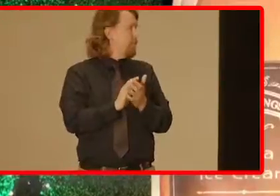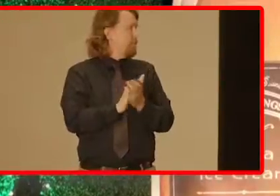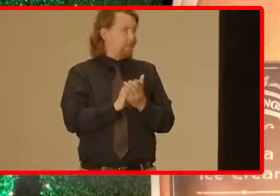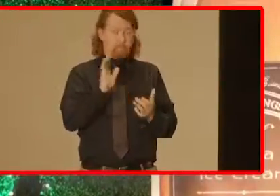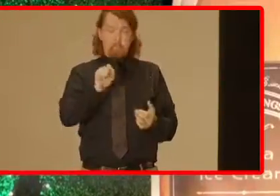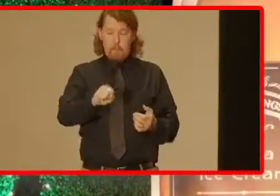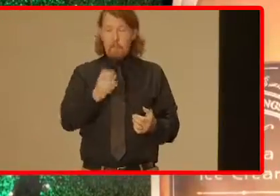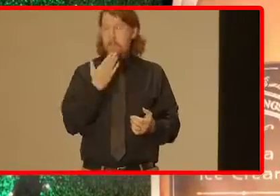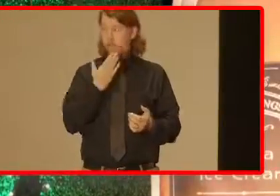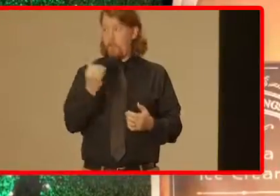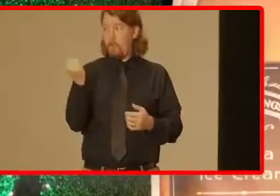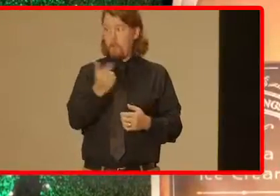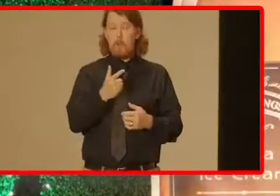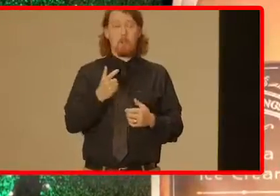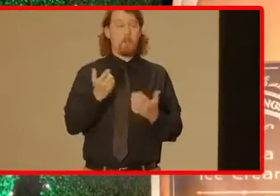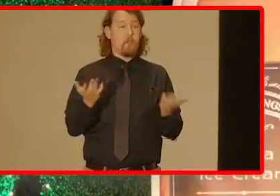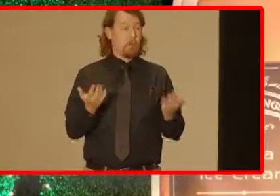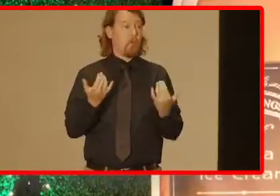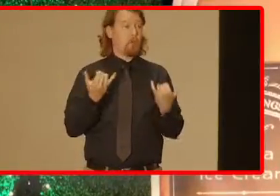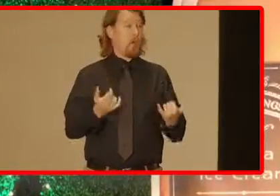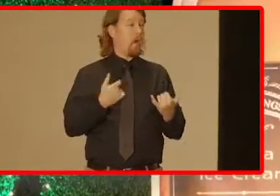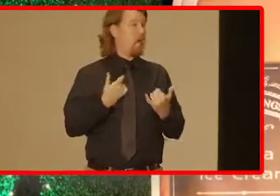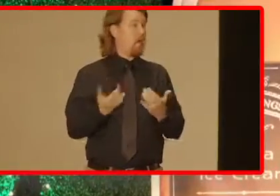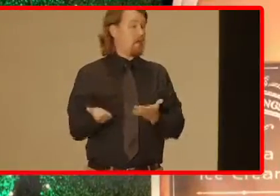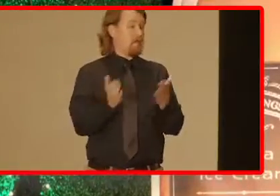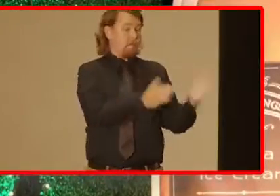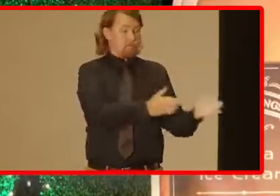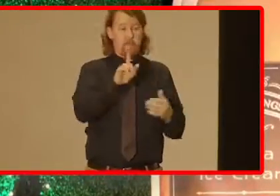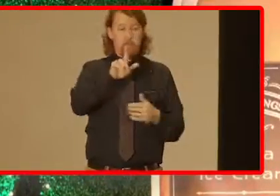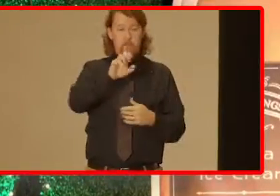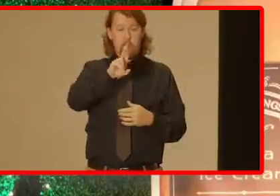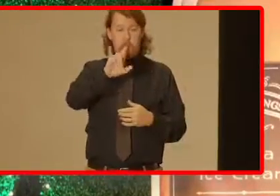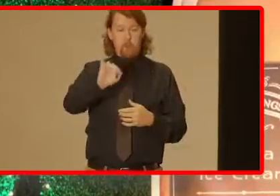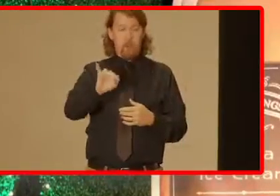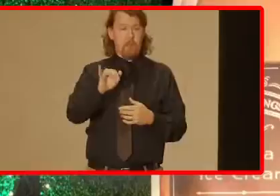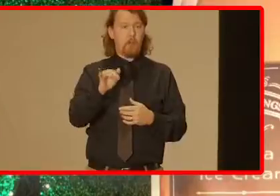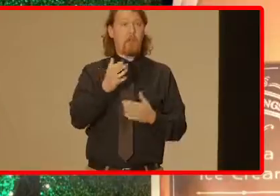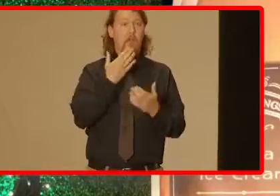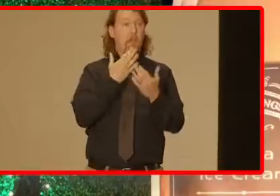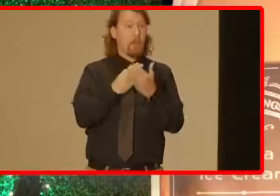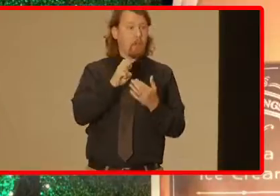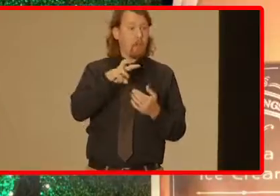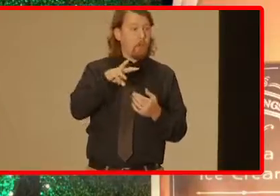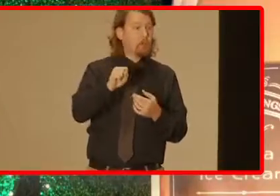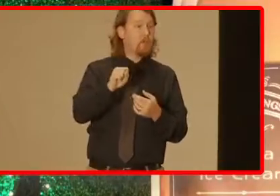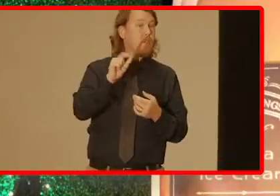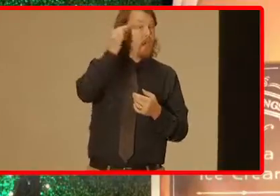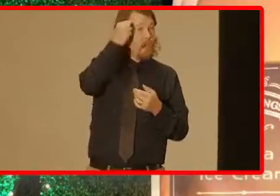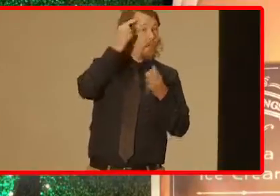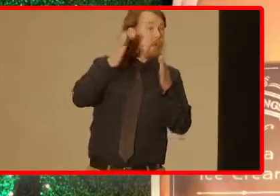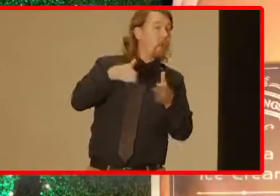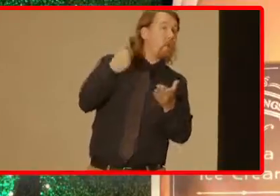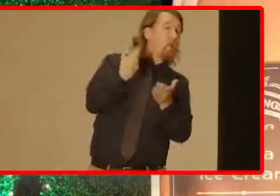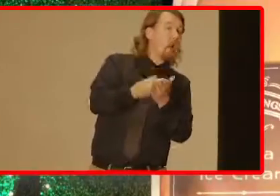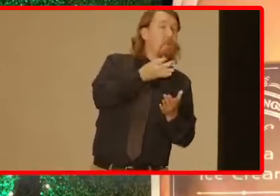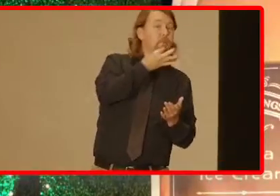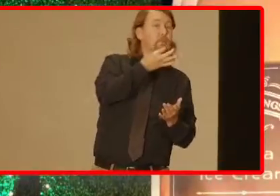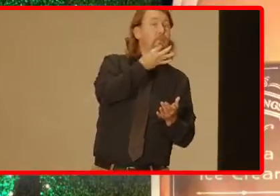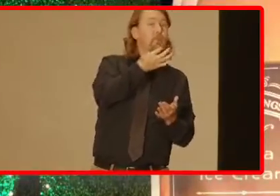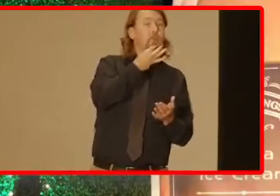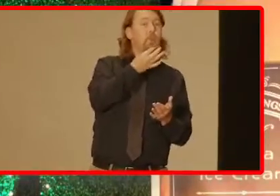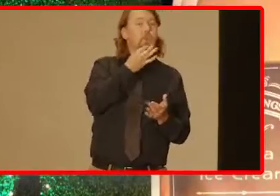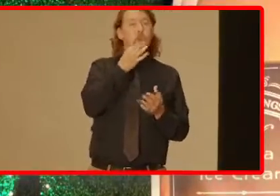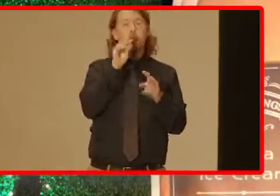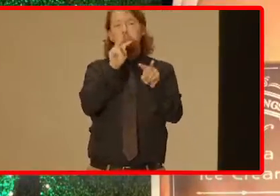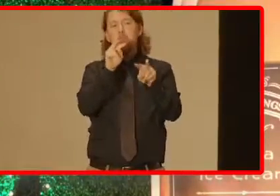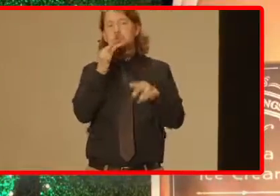Thank you all. So with that, I'm going to go ahead and pass it to Lori. And just some good news, the governor's about to get here. So stay tuned. He'll be right